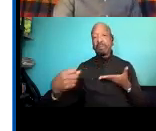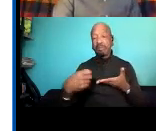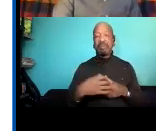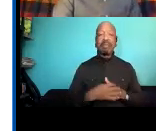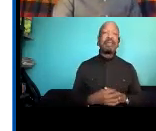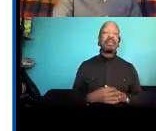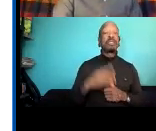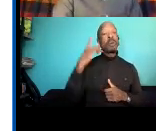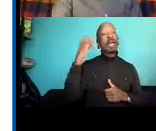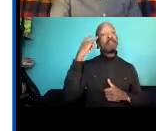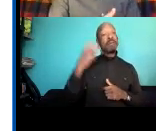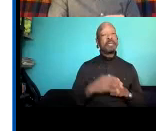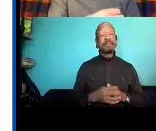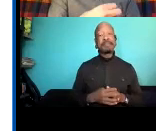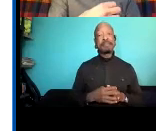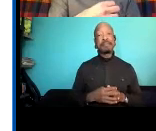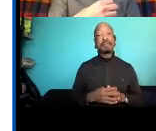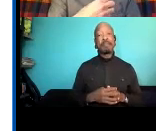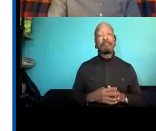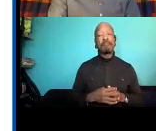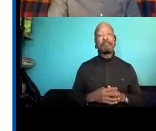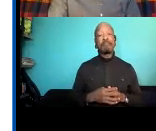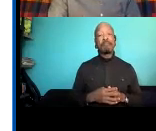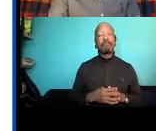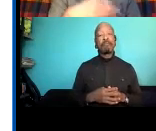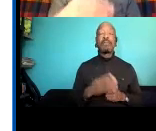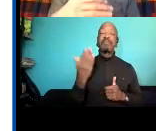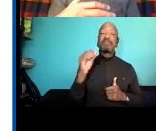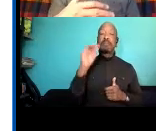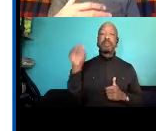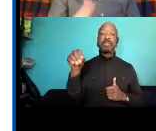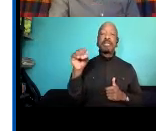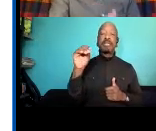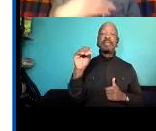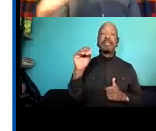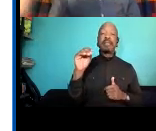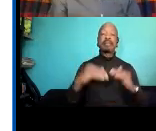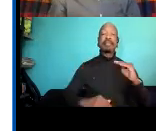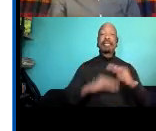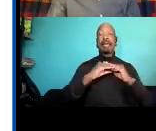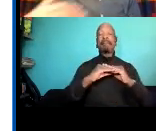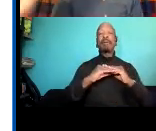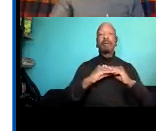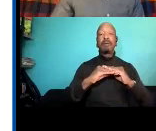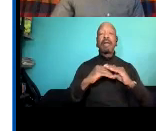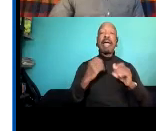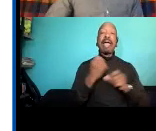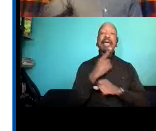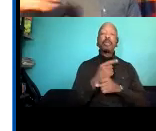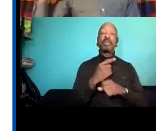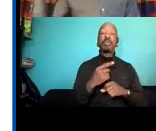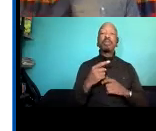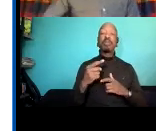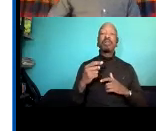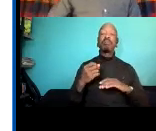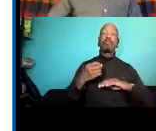in California, there's a 15% cap on annual returns of capital investment.